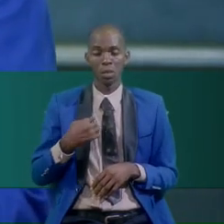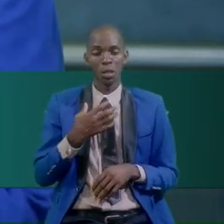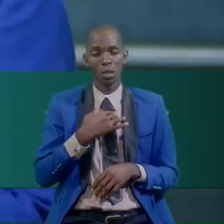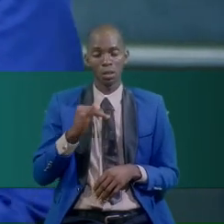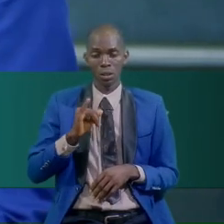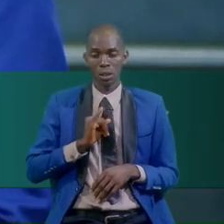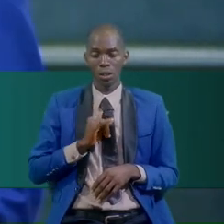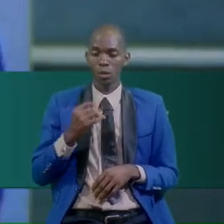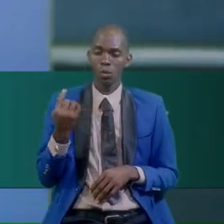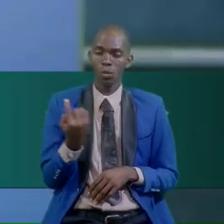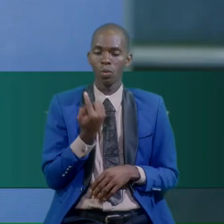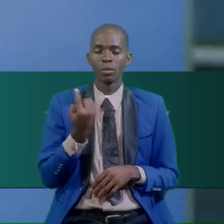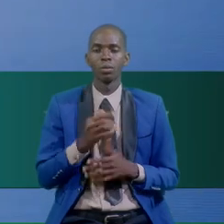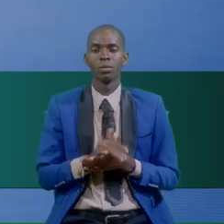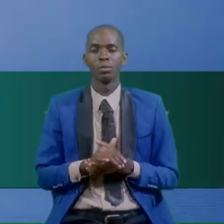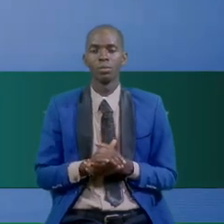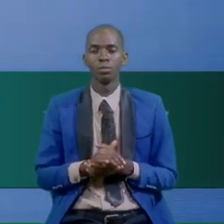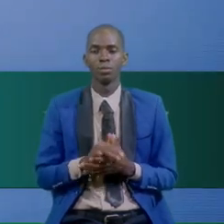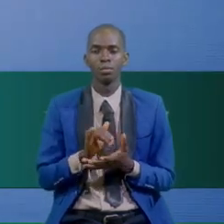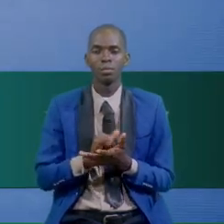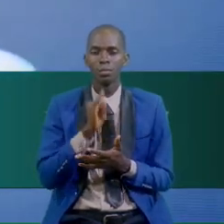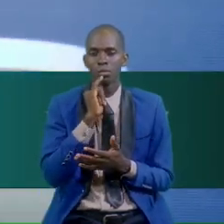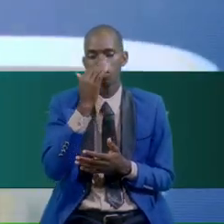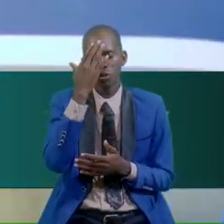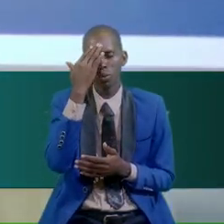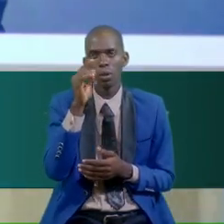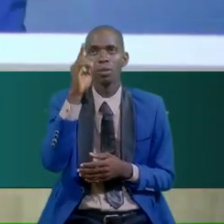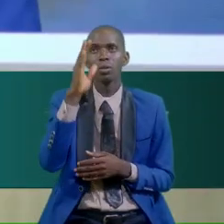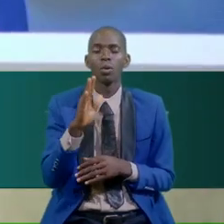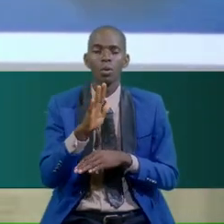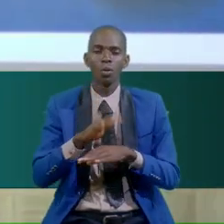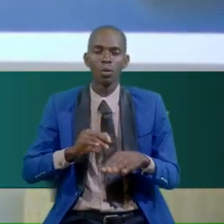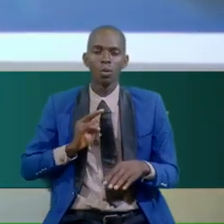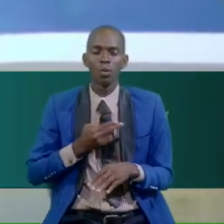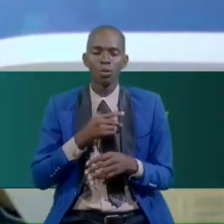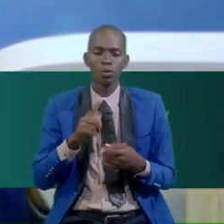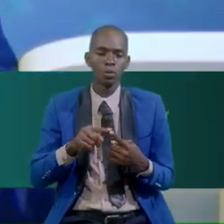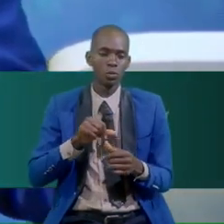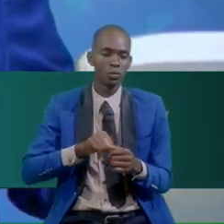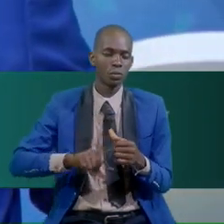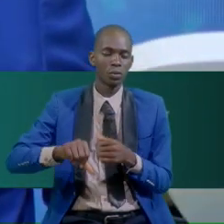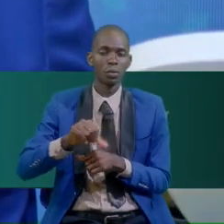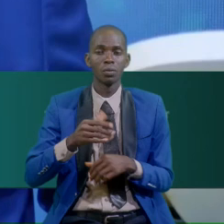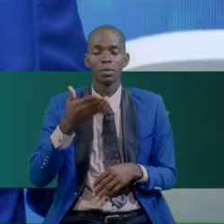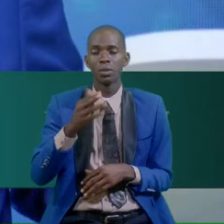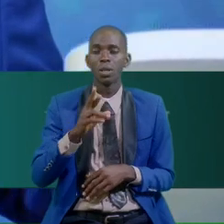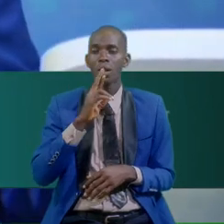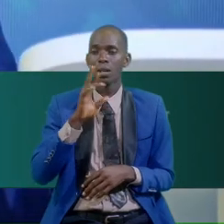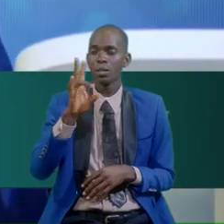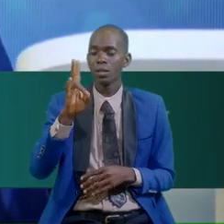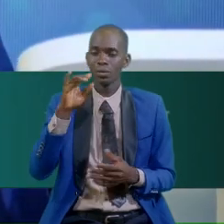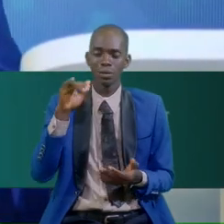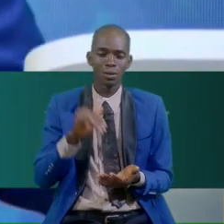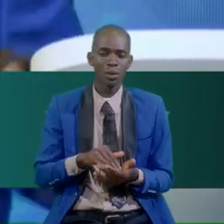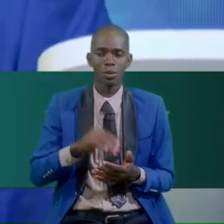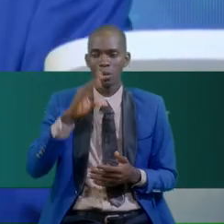I only. That's why God calls us to fellowship. There were 7,000 men in Israel. As